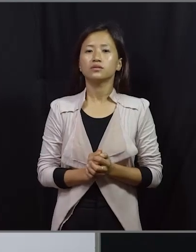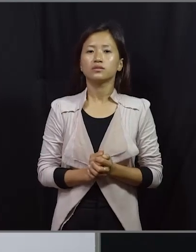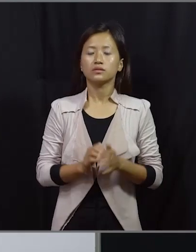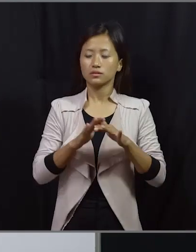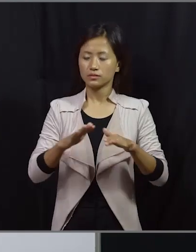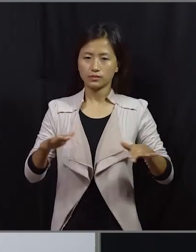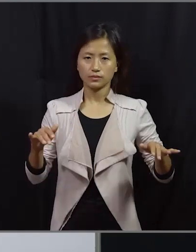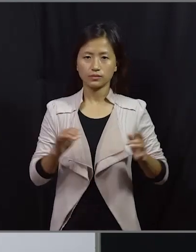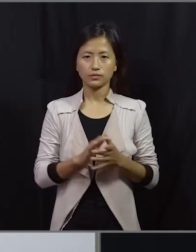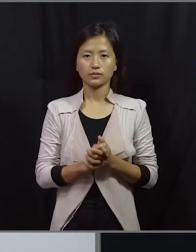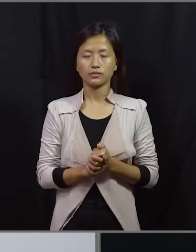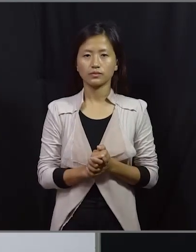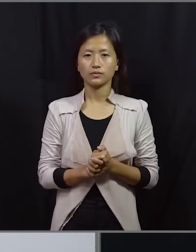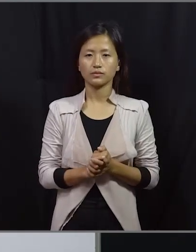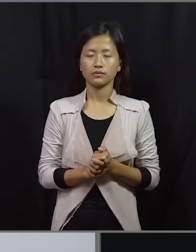students